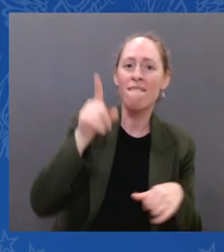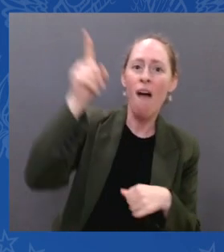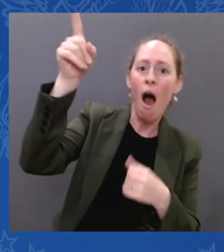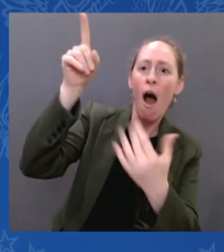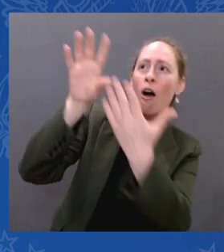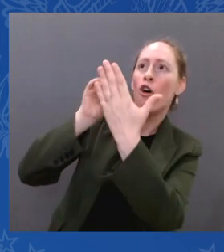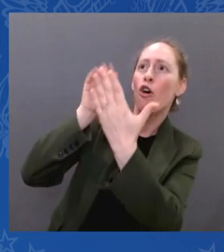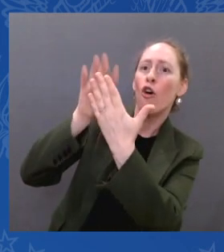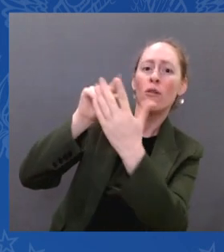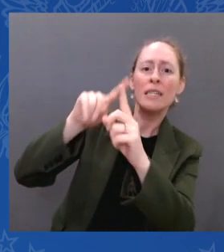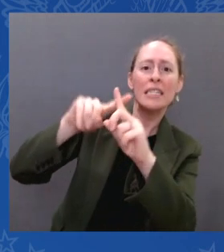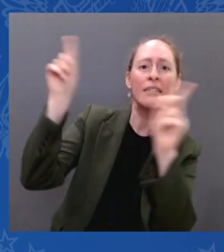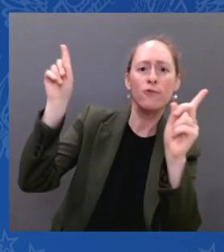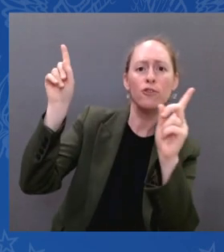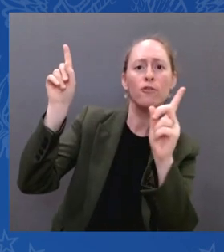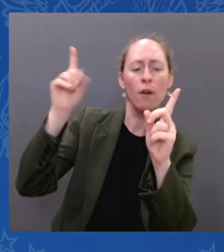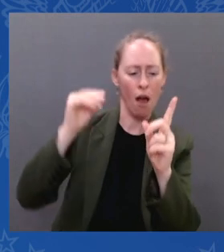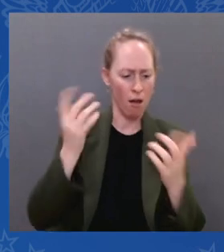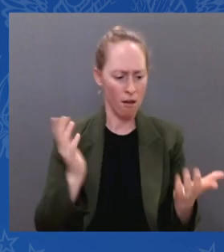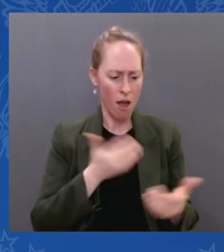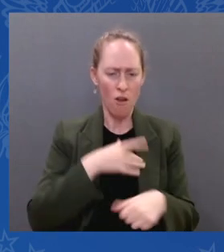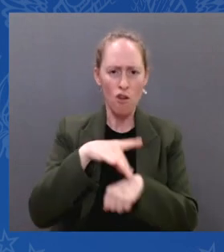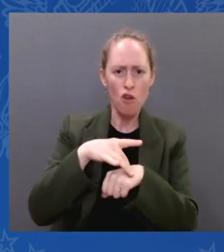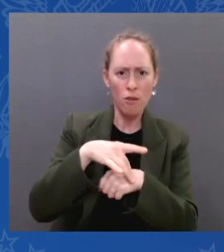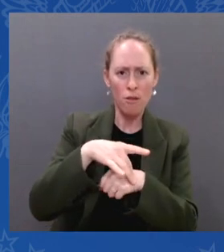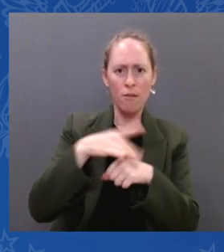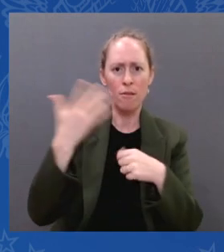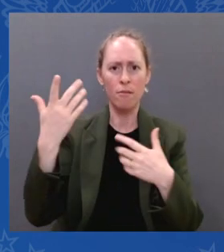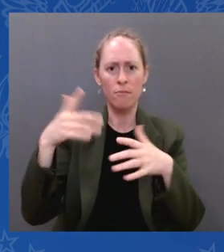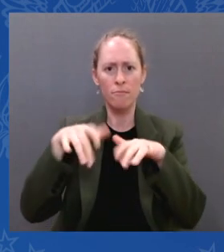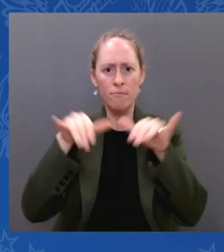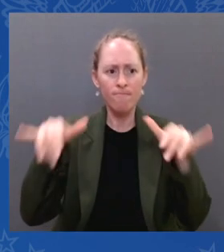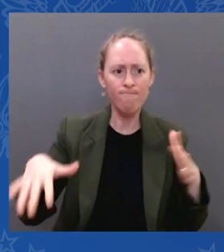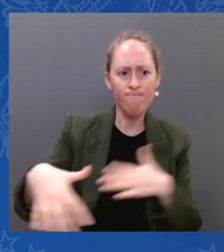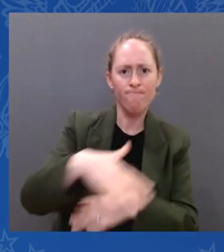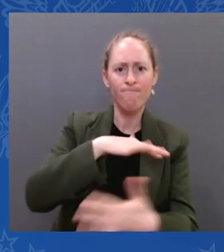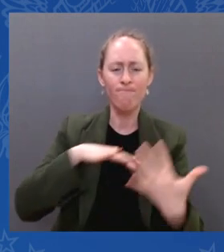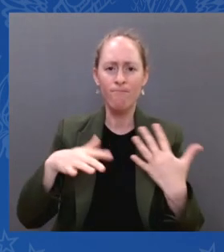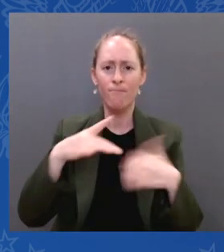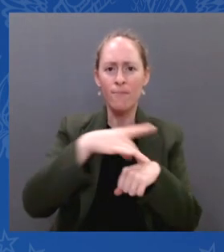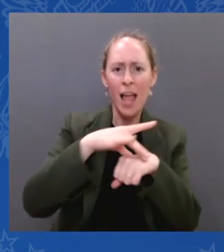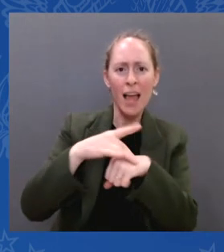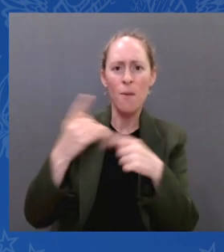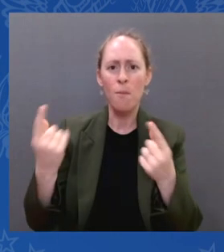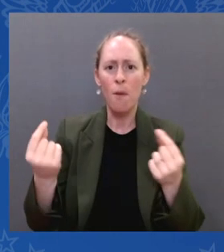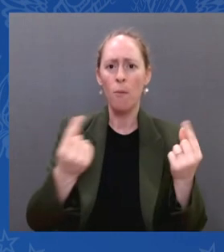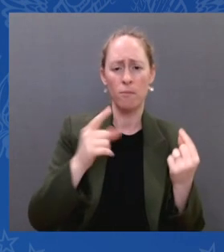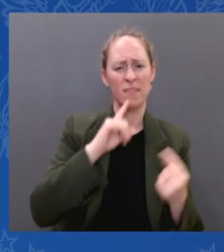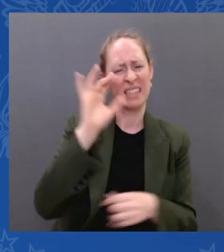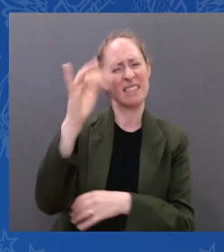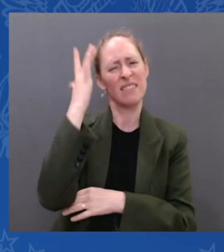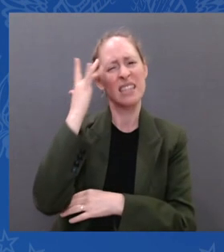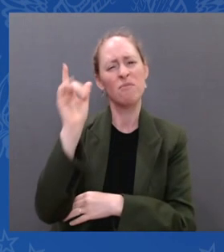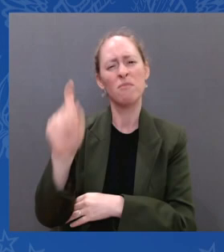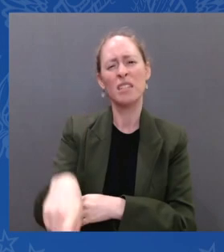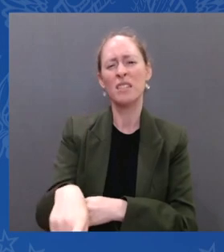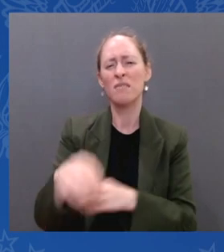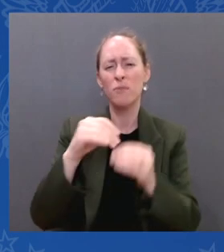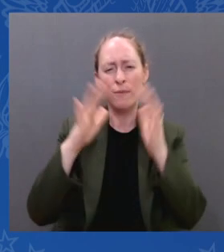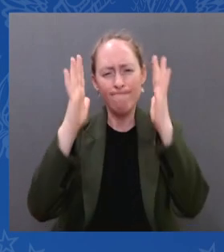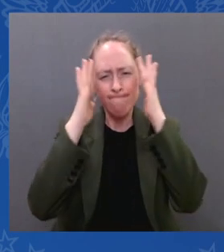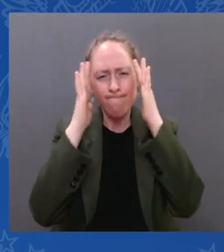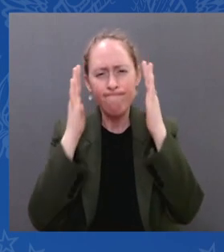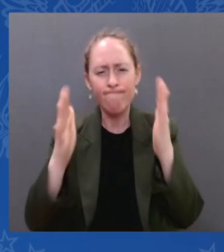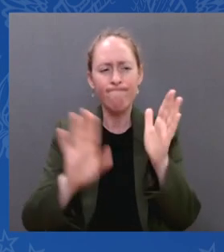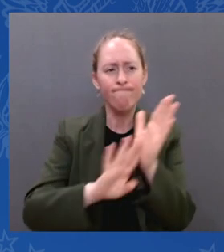government must invest in science and technology more than we have in the past. These images are going to remind the world that